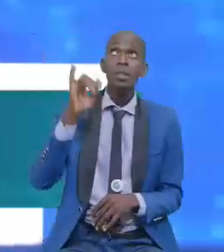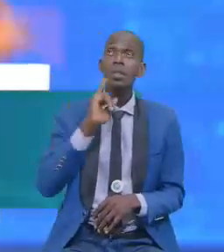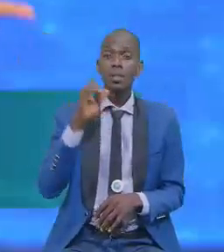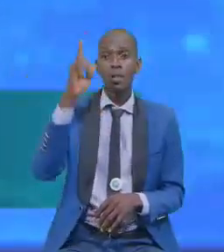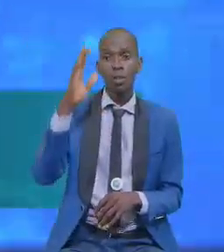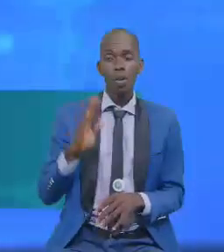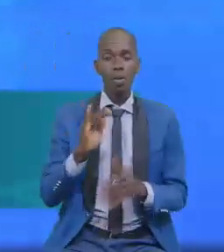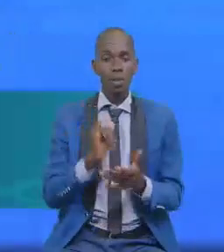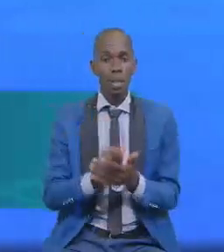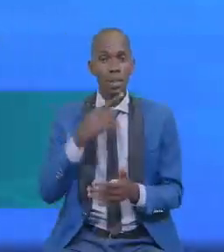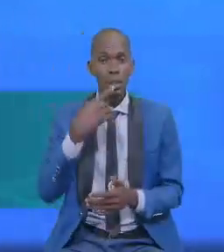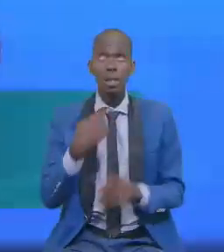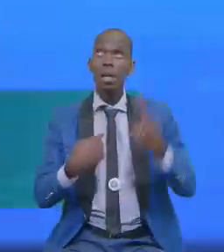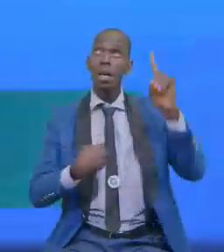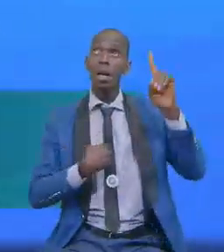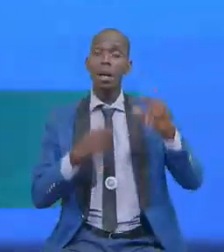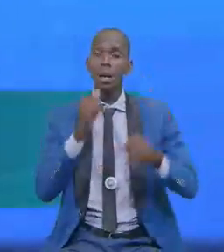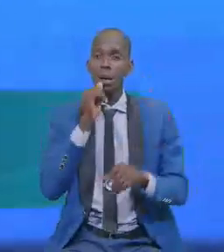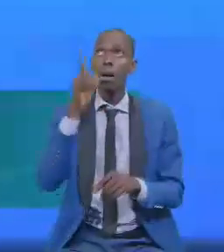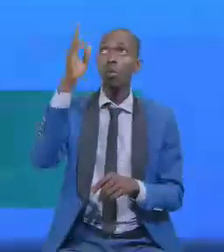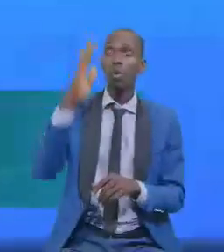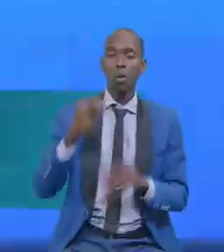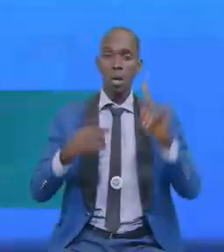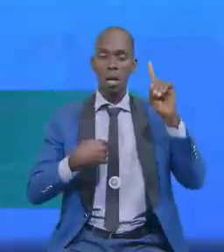am God, I change not.